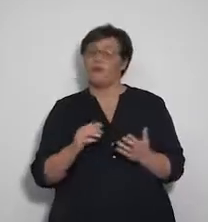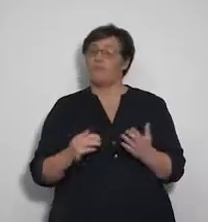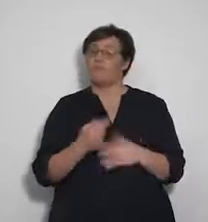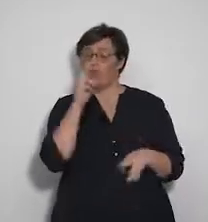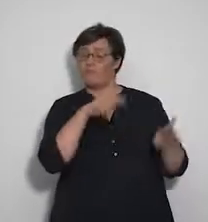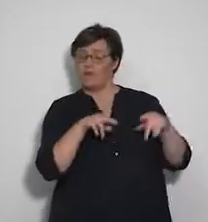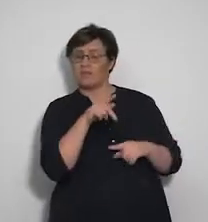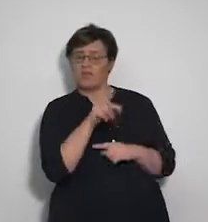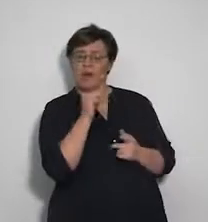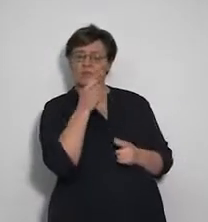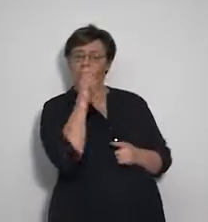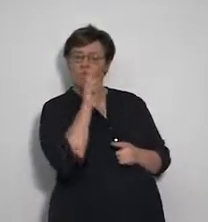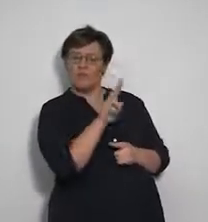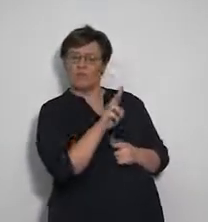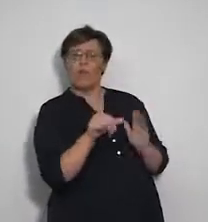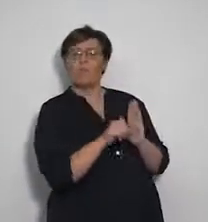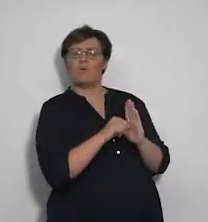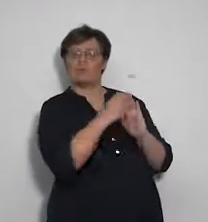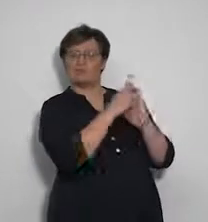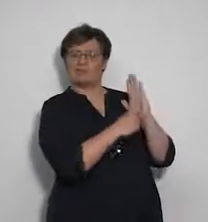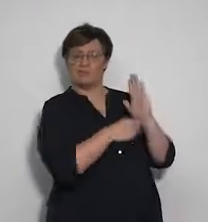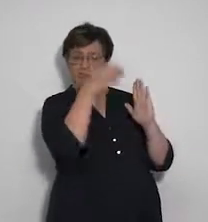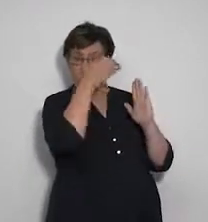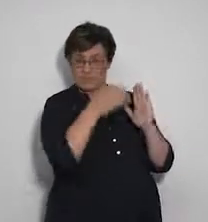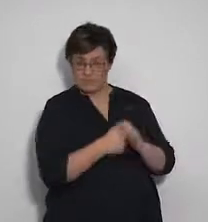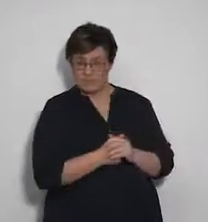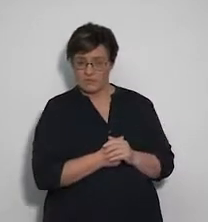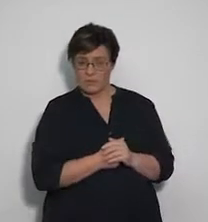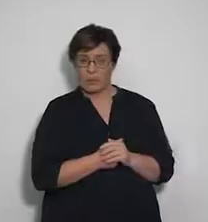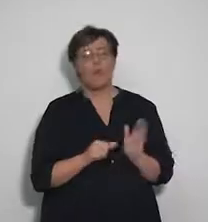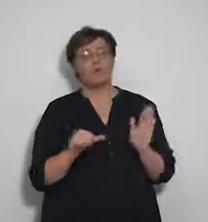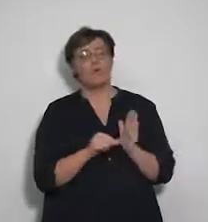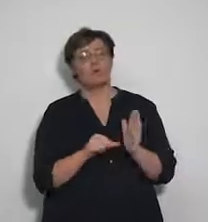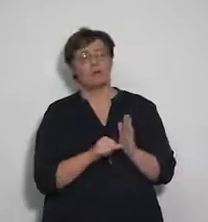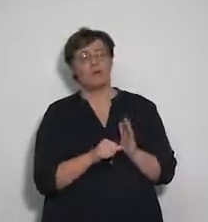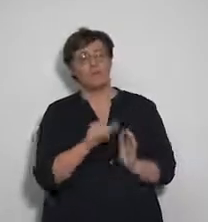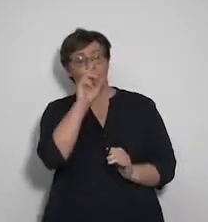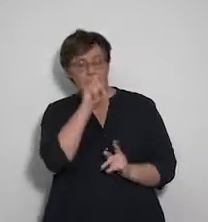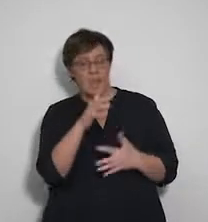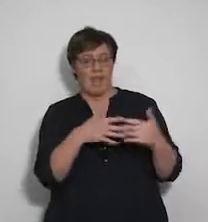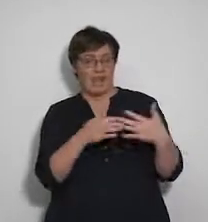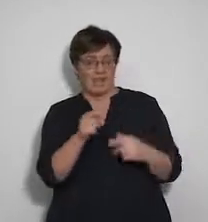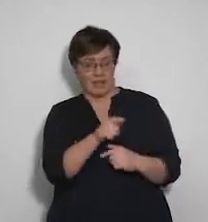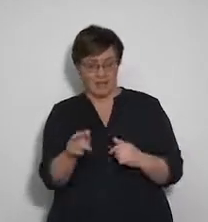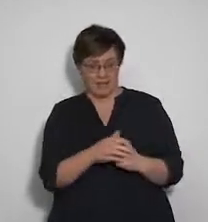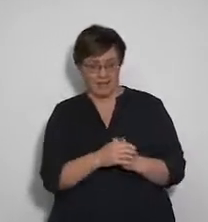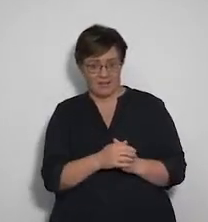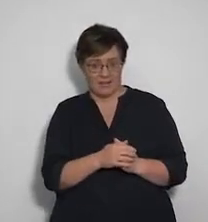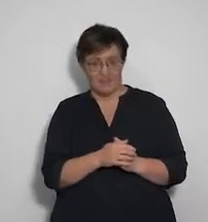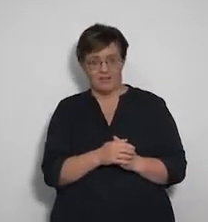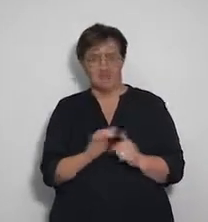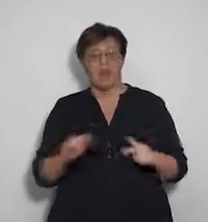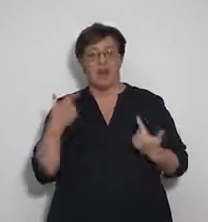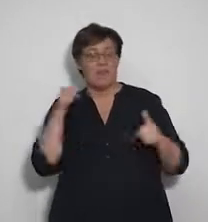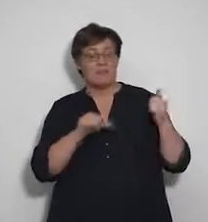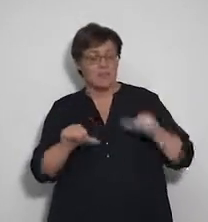you're revising, it's important that you look at some of those important terms and concepts that are fundamental to remembering any section. And I always say